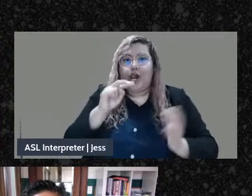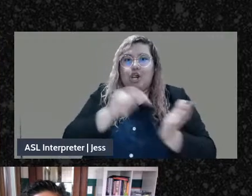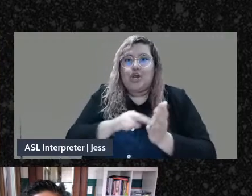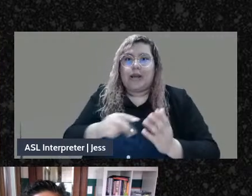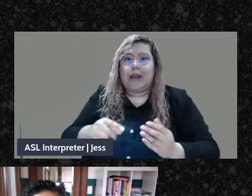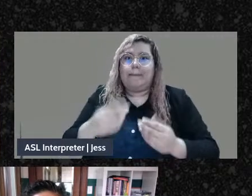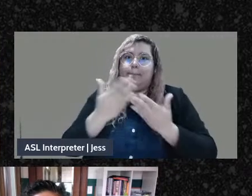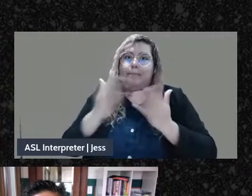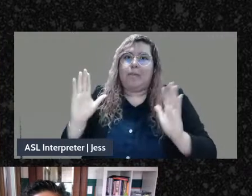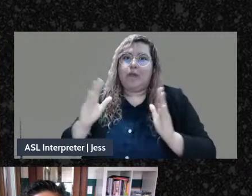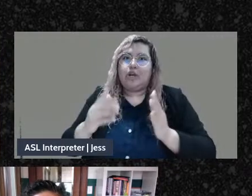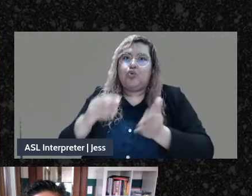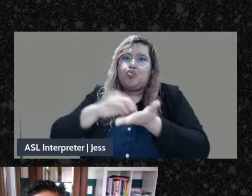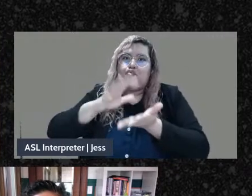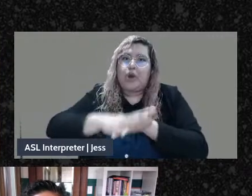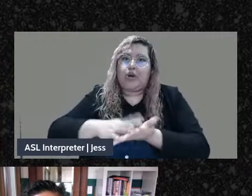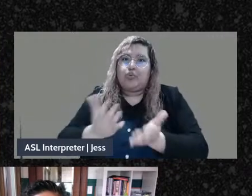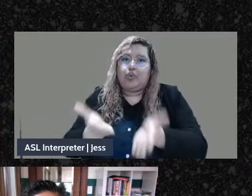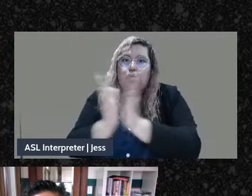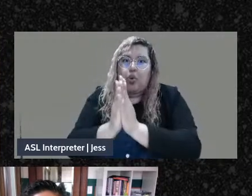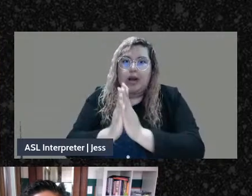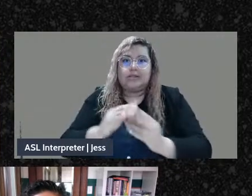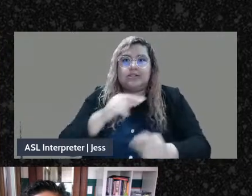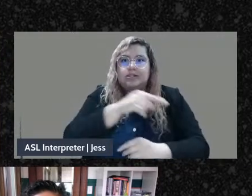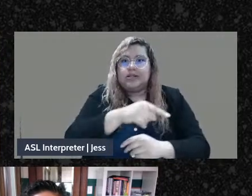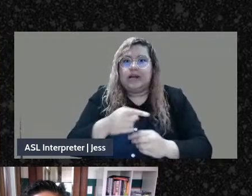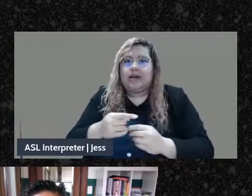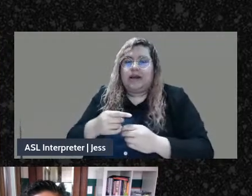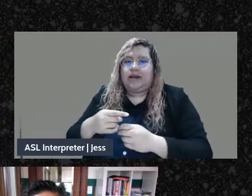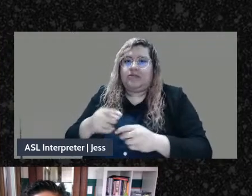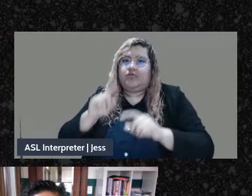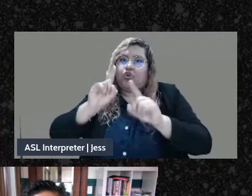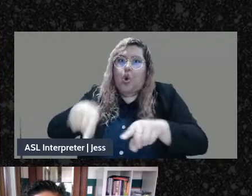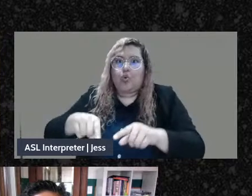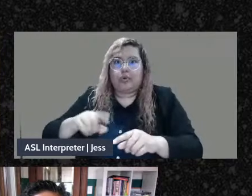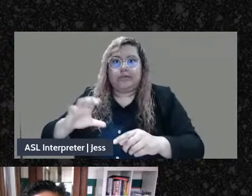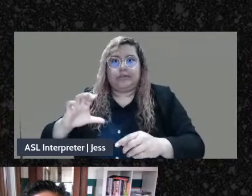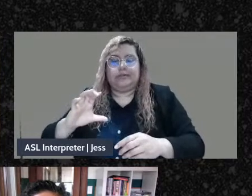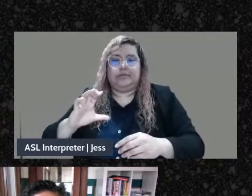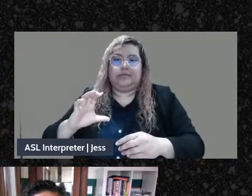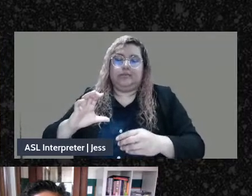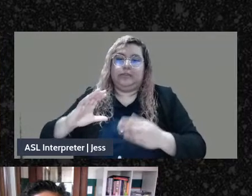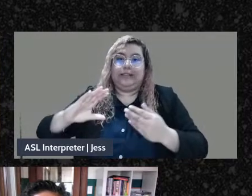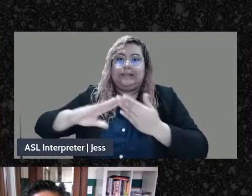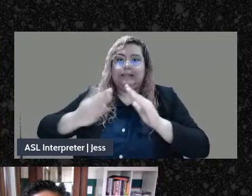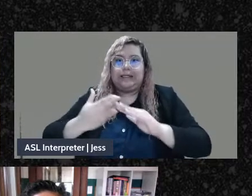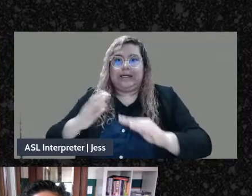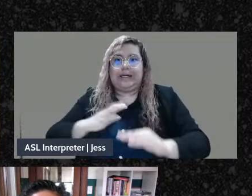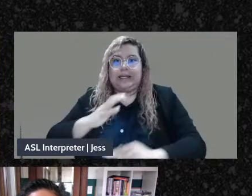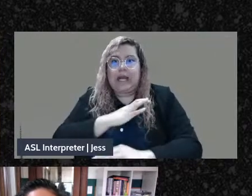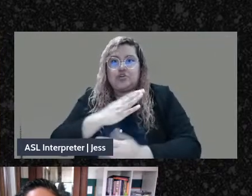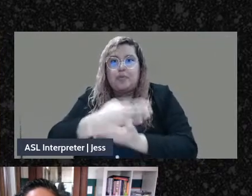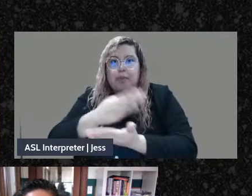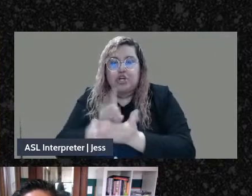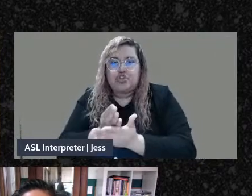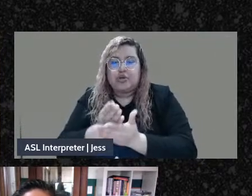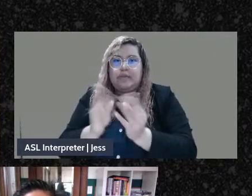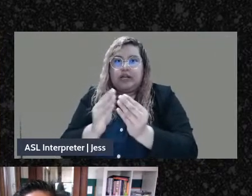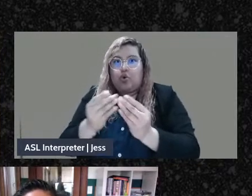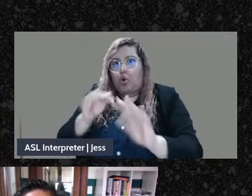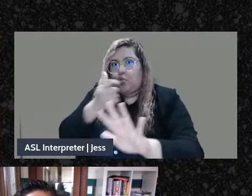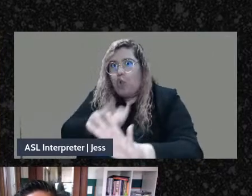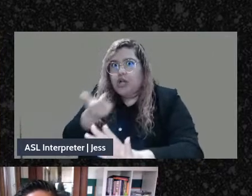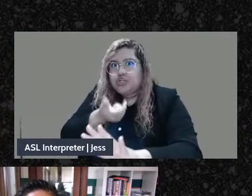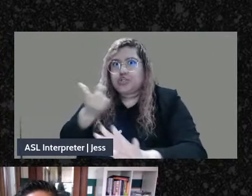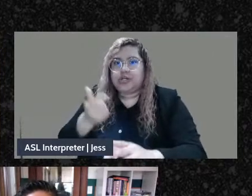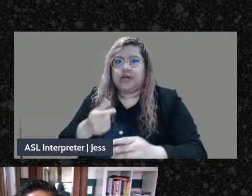council meetings and make sure they're not sneaking stuff by us. How do we keep that relevant to people who were in the streets in 2020 and